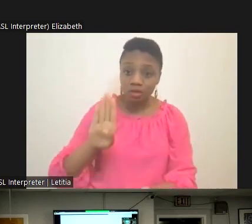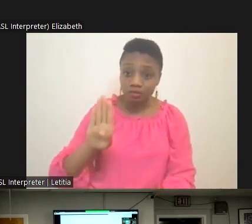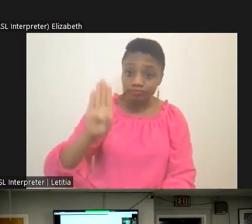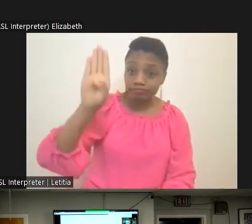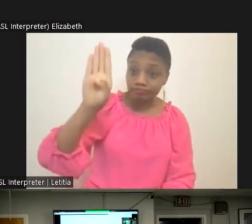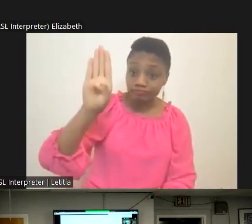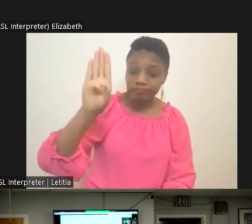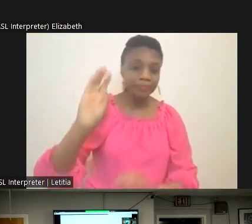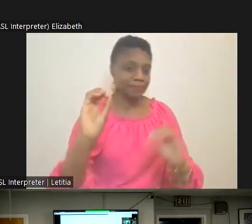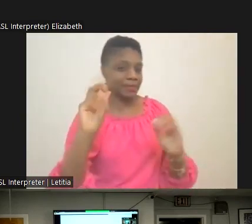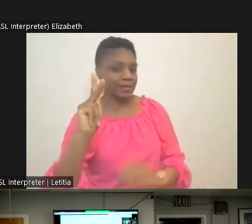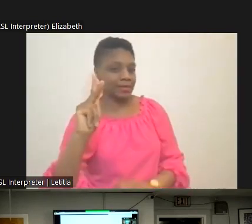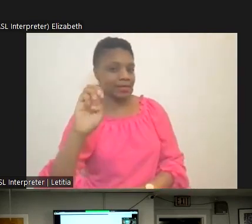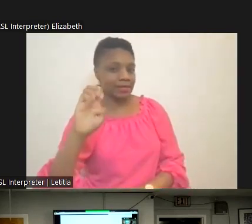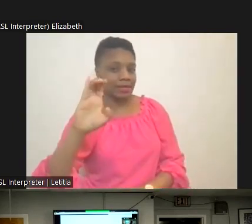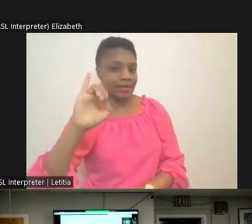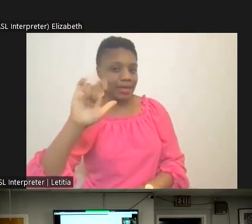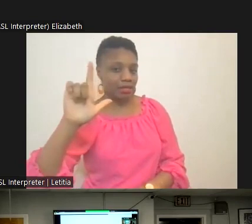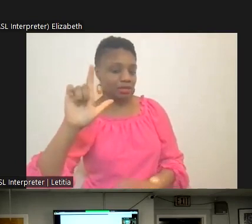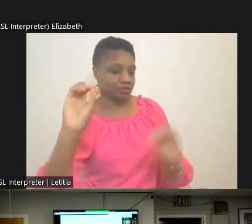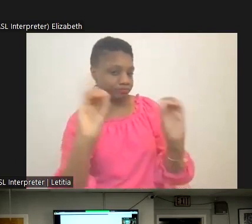Okay. And anyone in person?